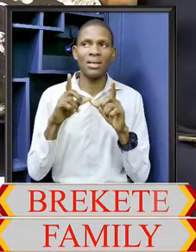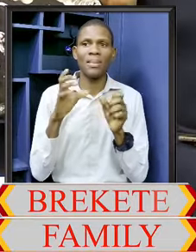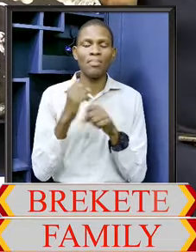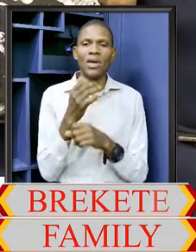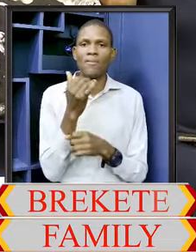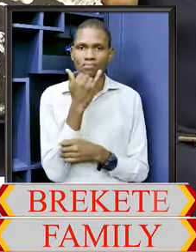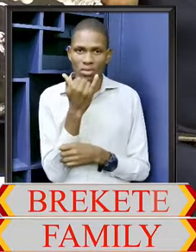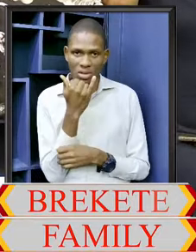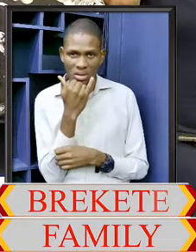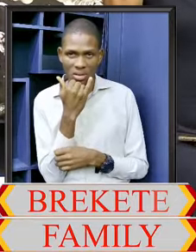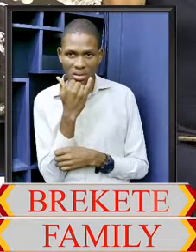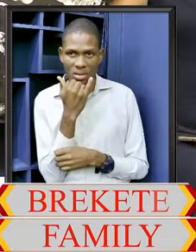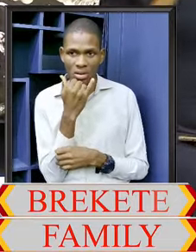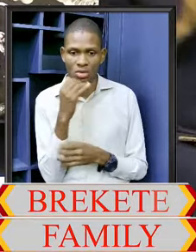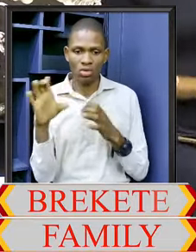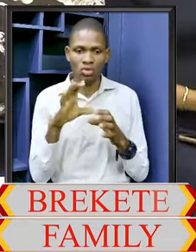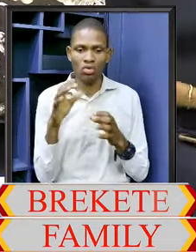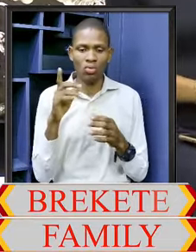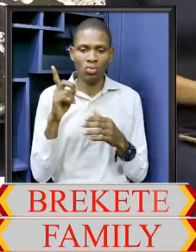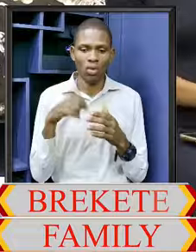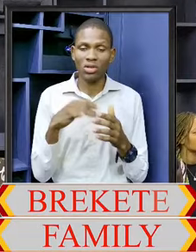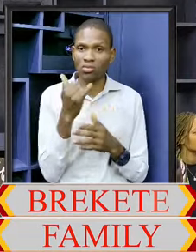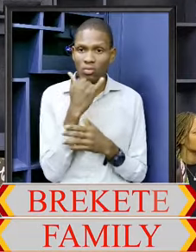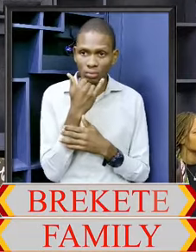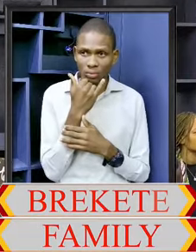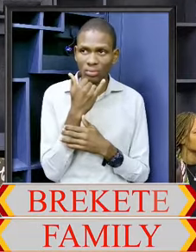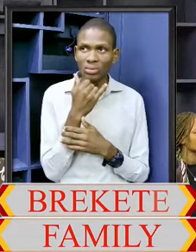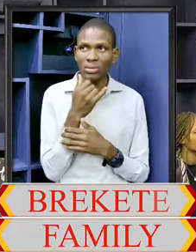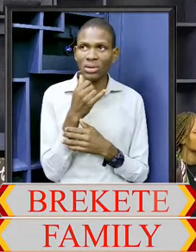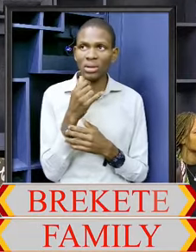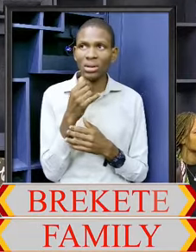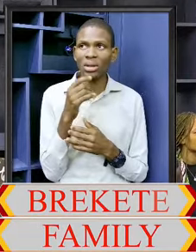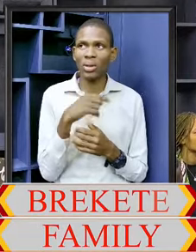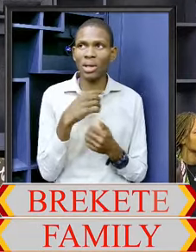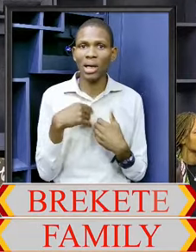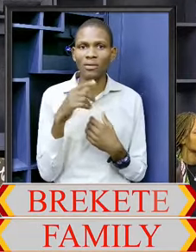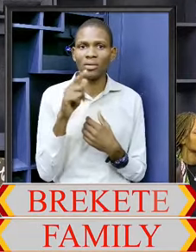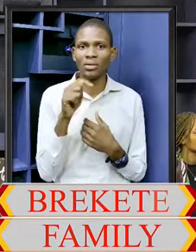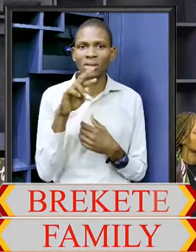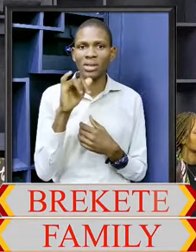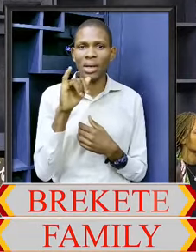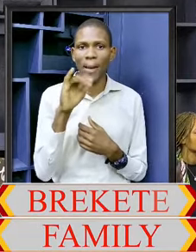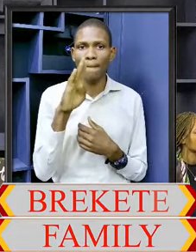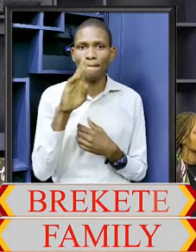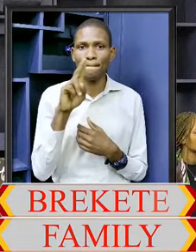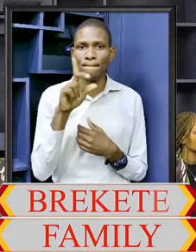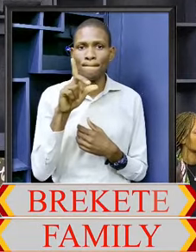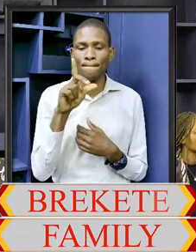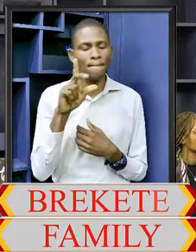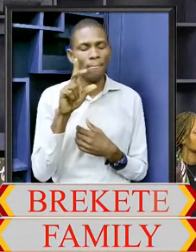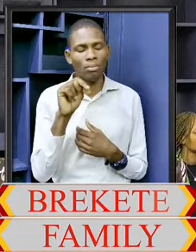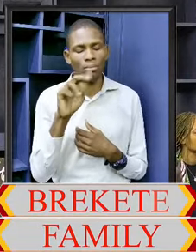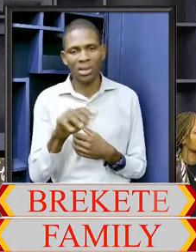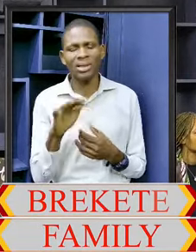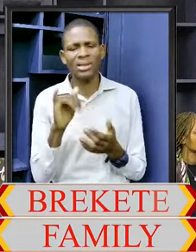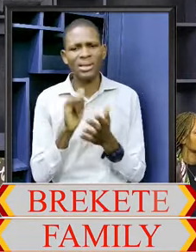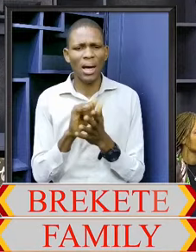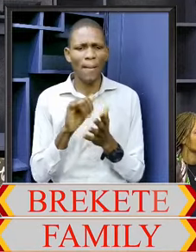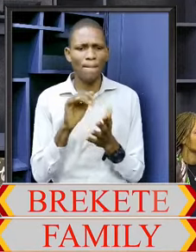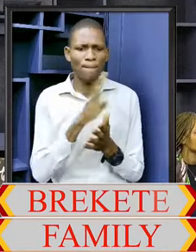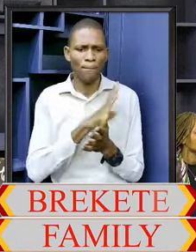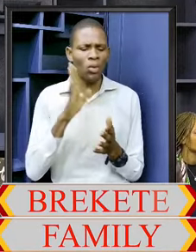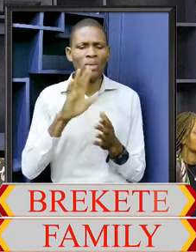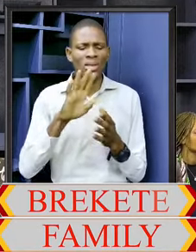make a mistake, do what you no good, say. He get what they call tribunal. Now that board go set that